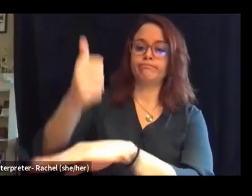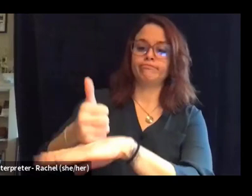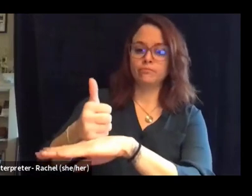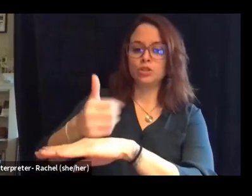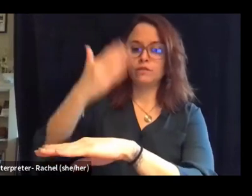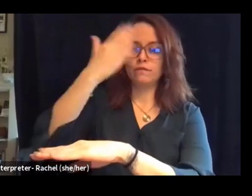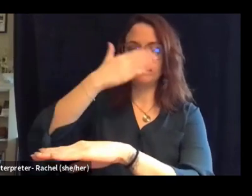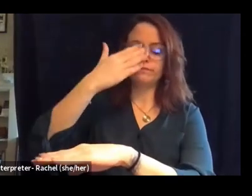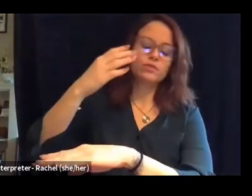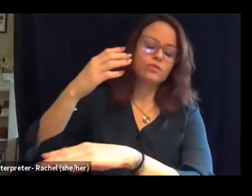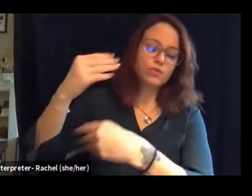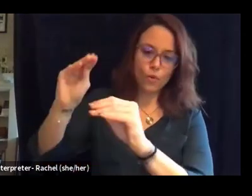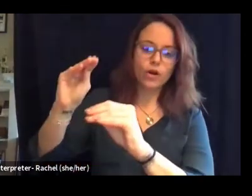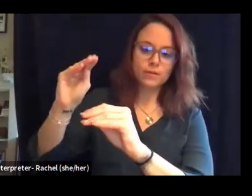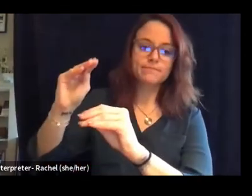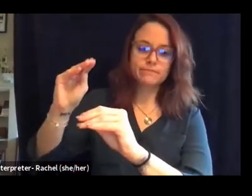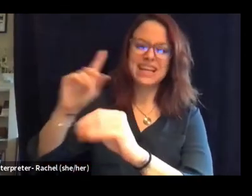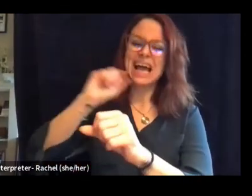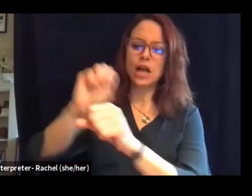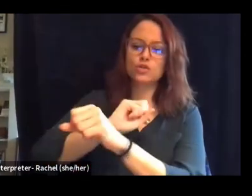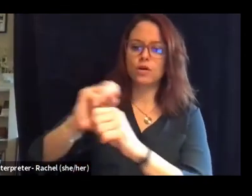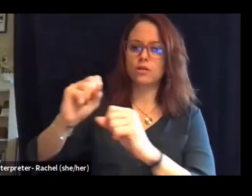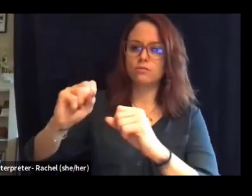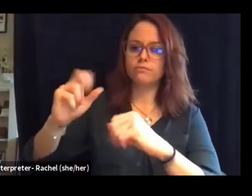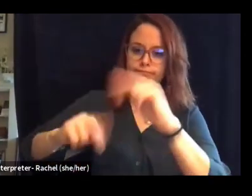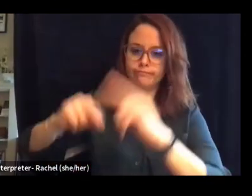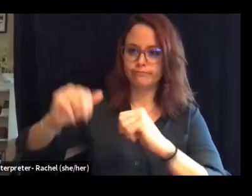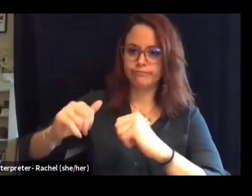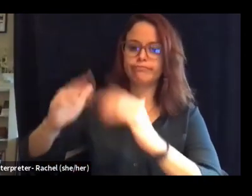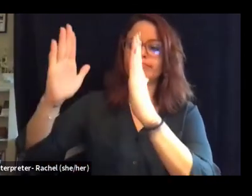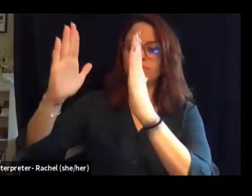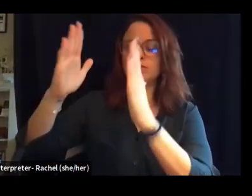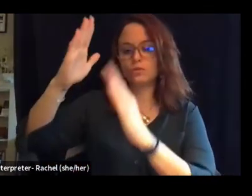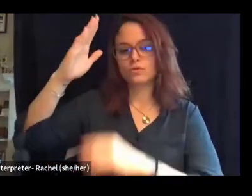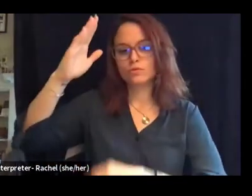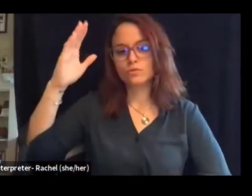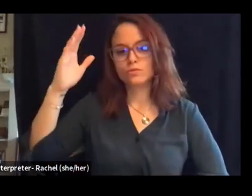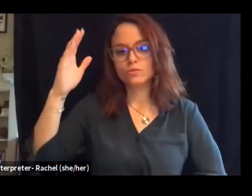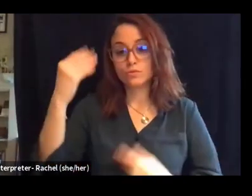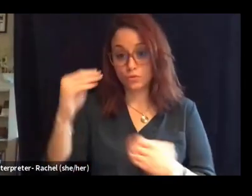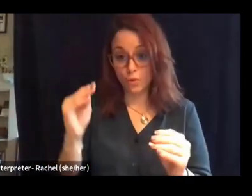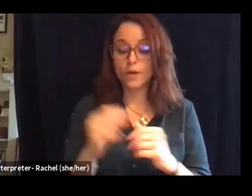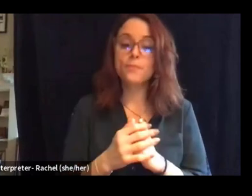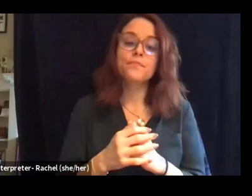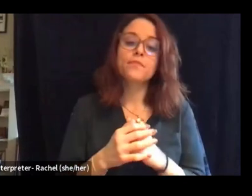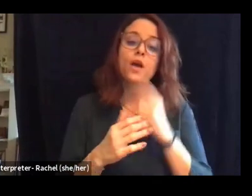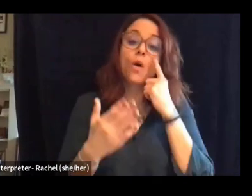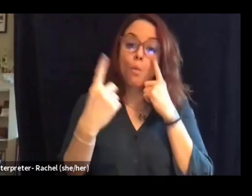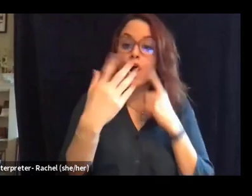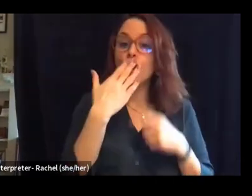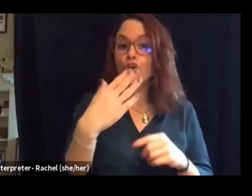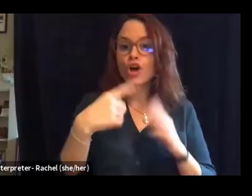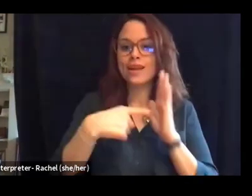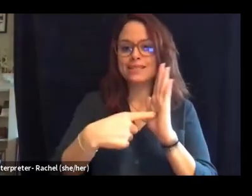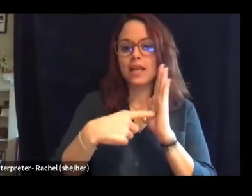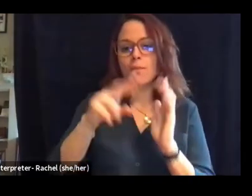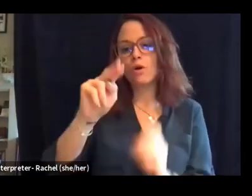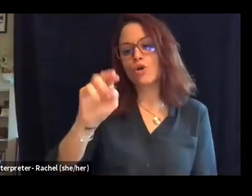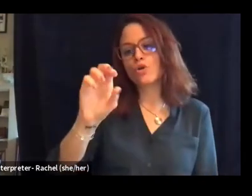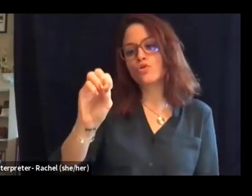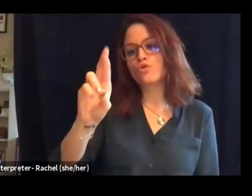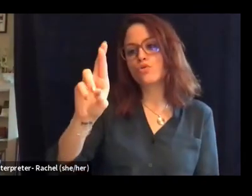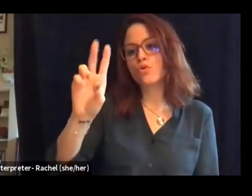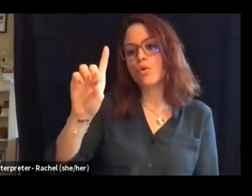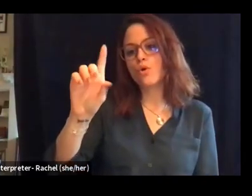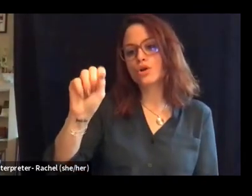add some sort of a physical presence. A good example of that is Nordstrom's, right? Nordstrom's